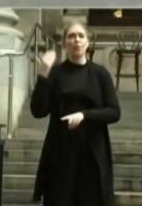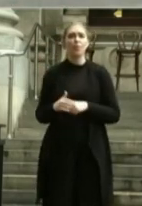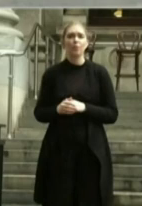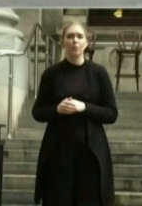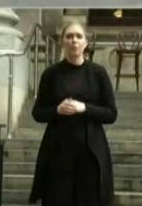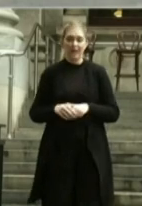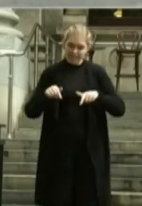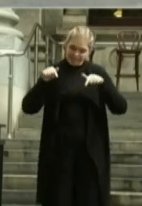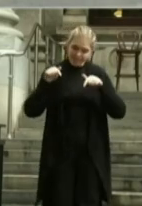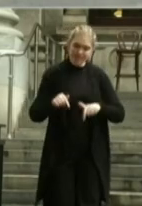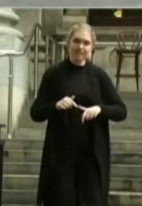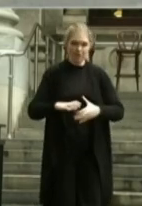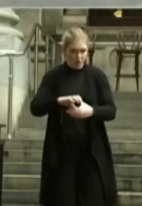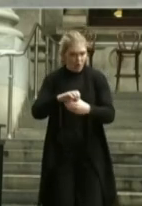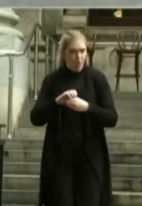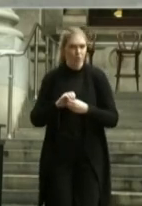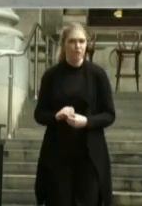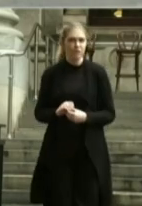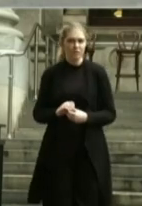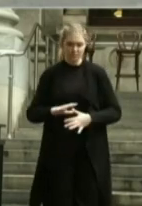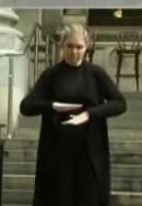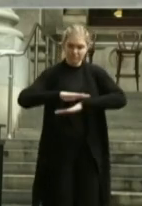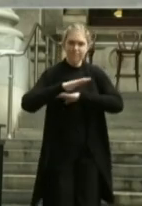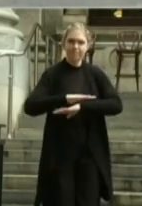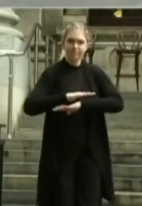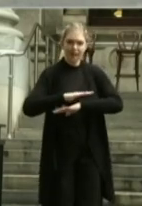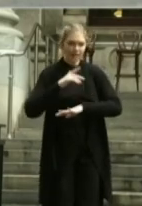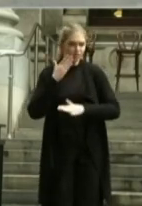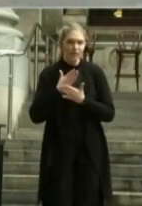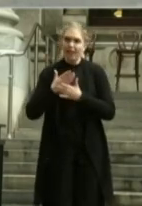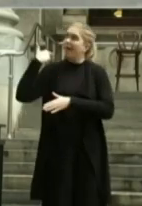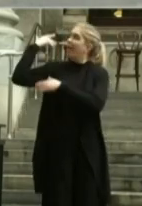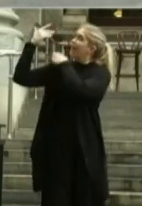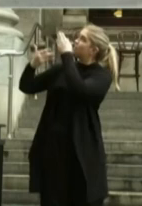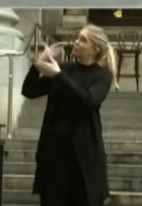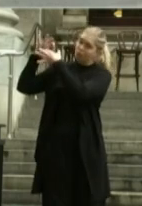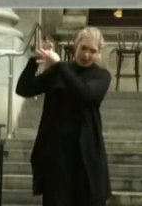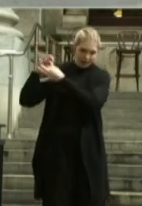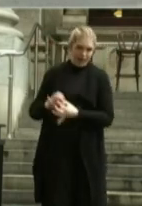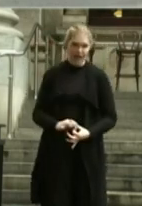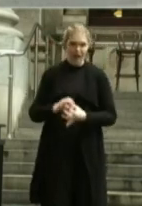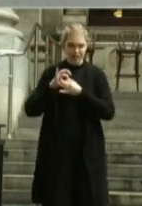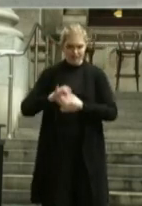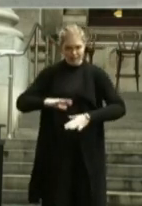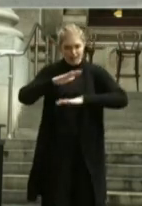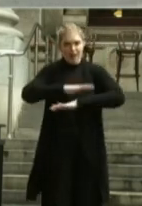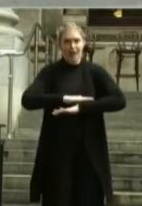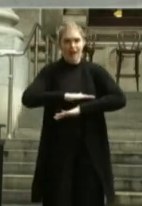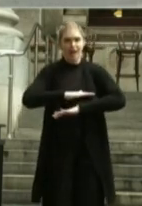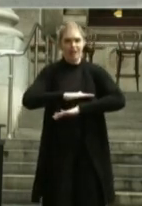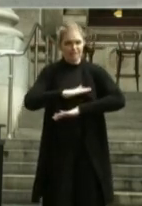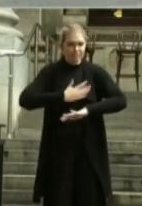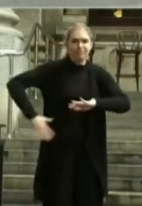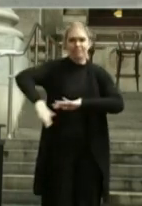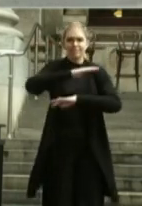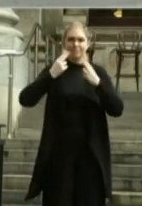This sovereignty is a spiritual notion, the ancestral tie between the land or Mother Nature and the